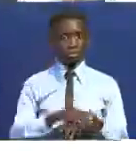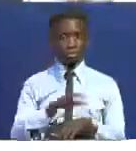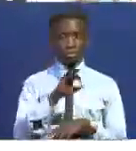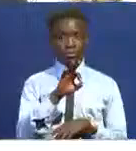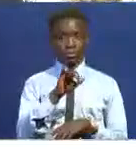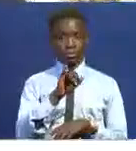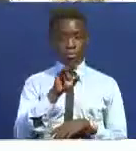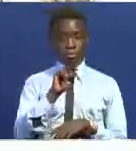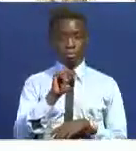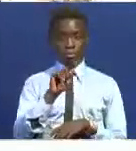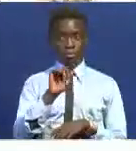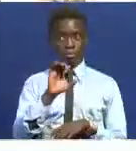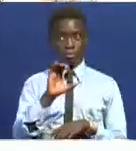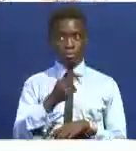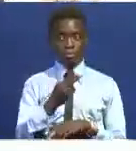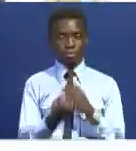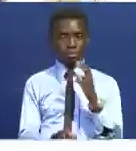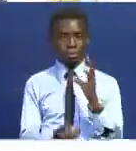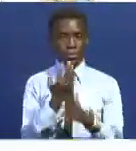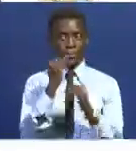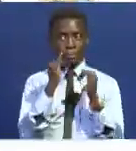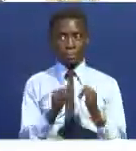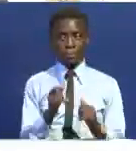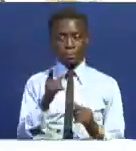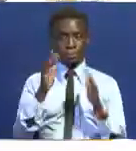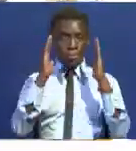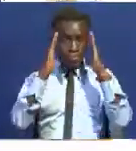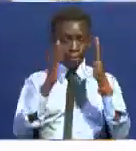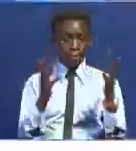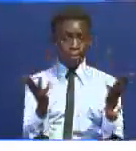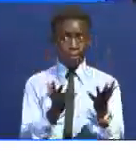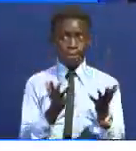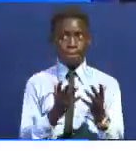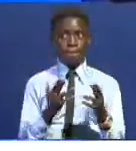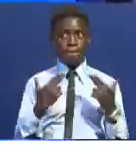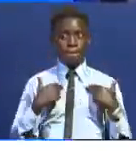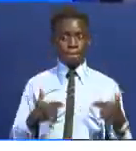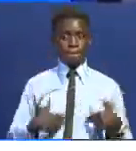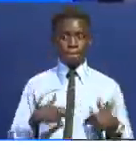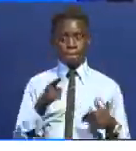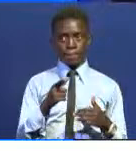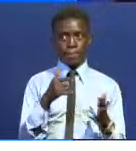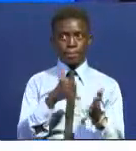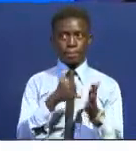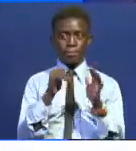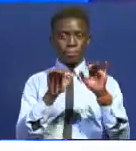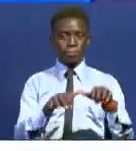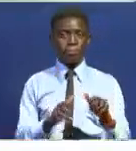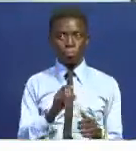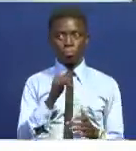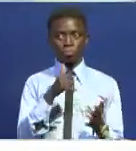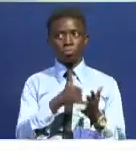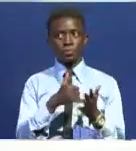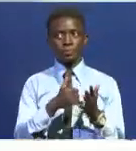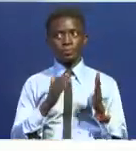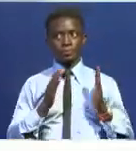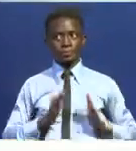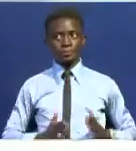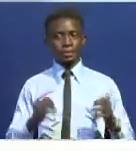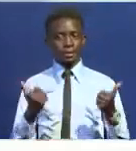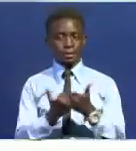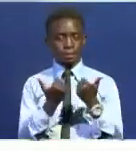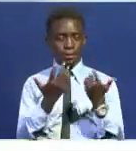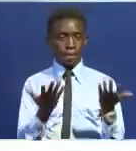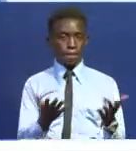firm Turacco has launched a new product that focuses on, among others, health cover to farmers, including personal accident and last